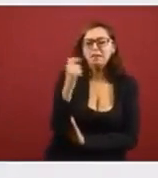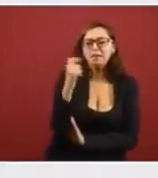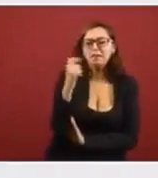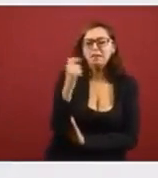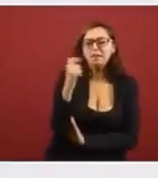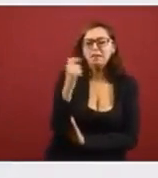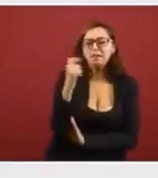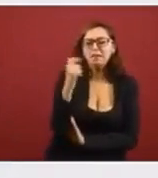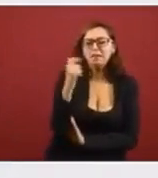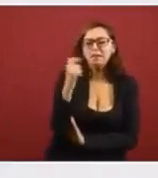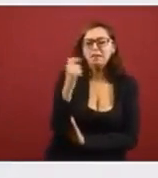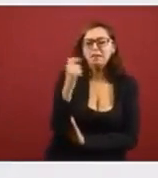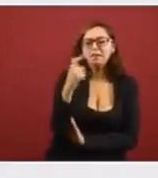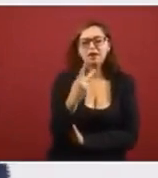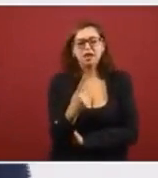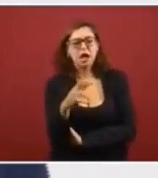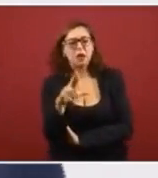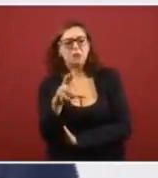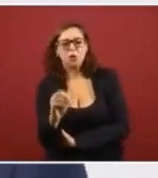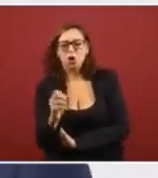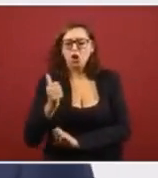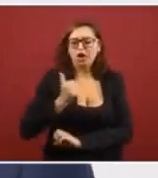Pro France